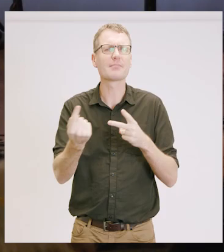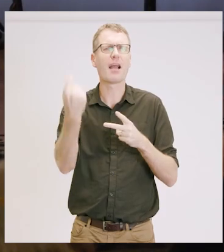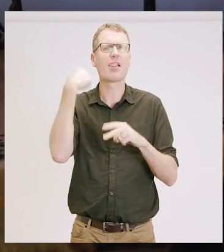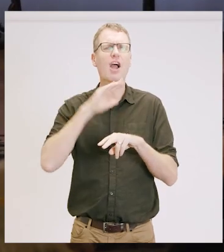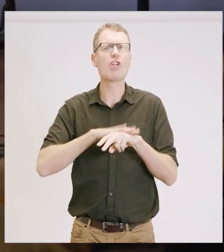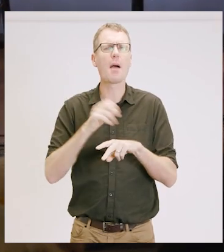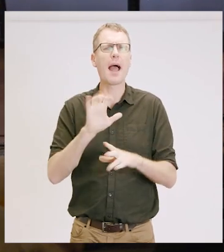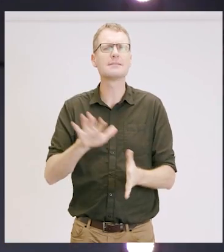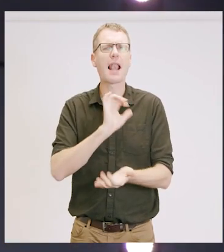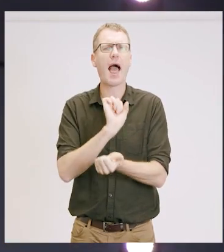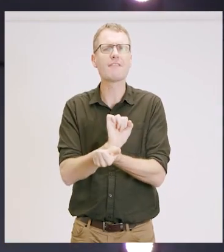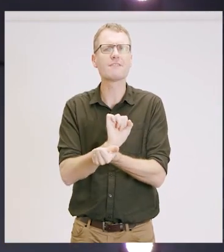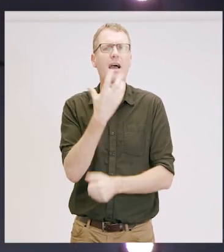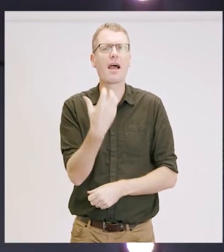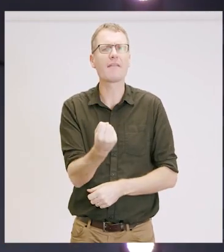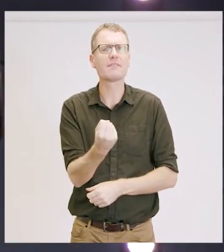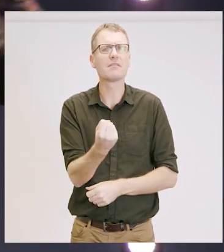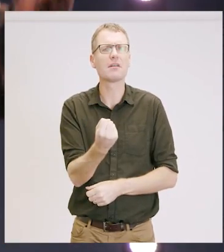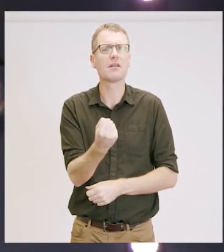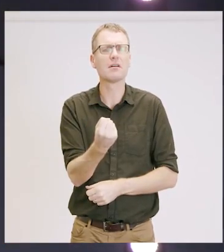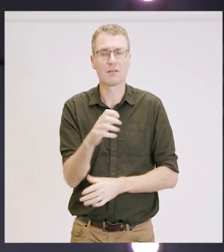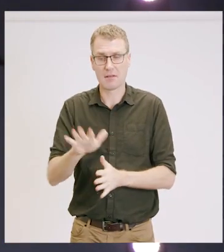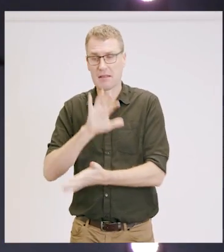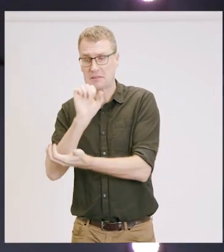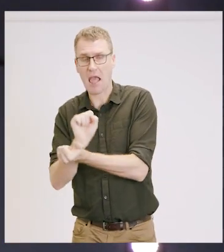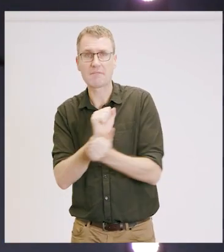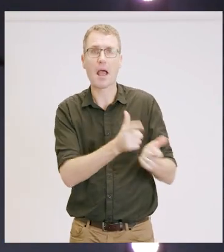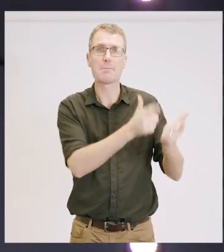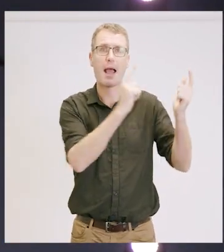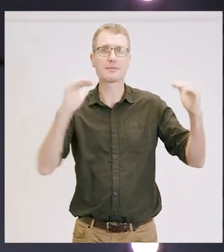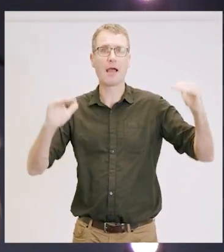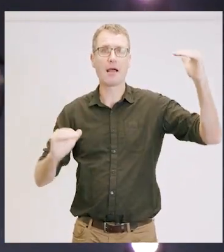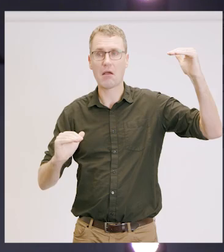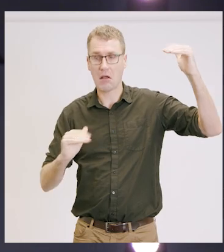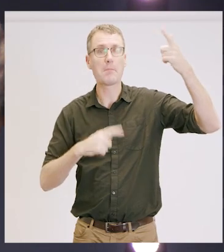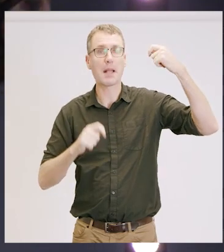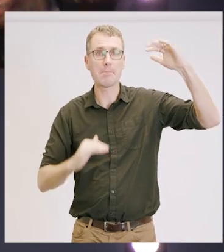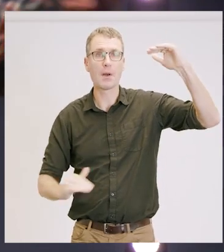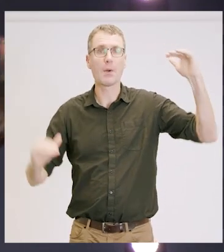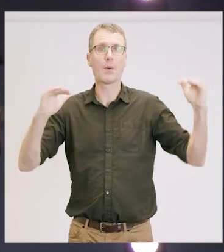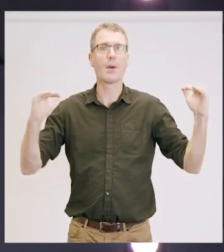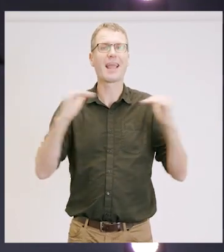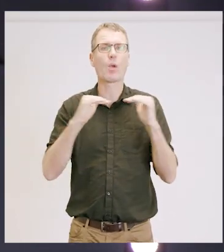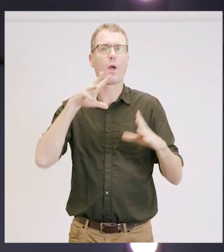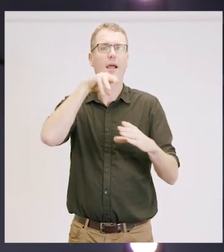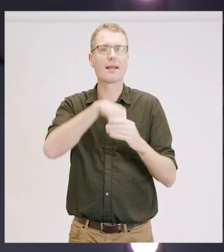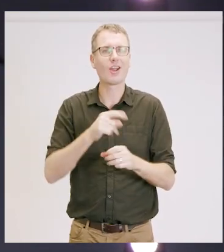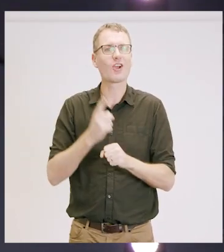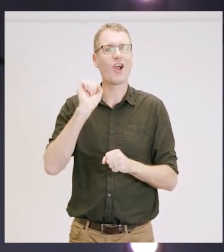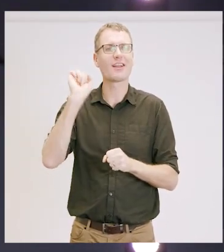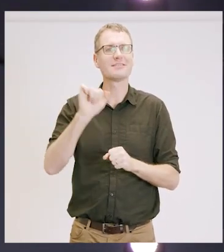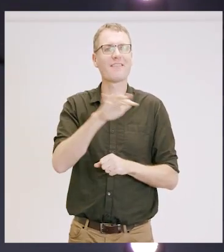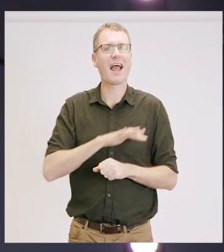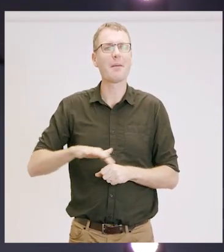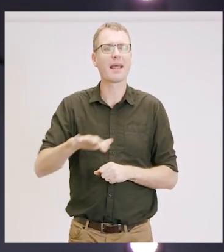slaves in those days. And they were saying, you know, suddenly we've become equal. The slaves are coming in and part of the family with the masters.